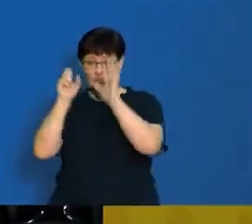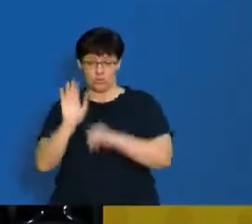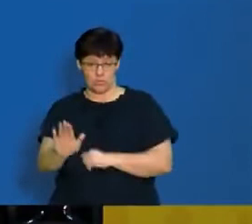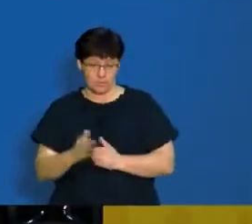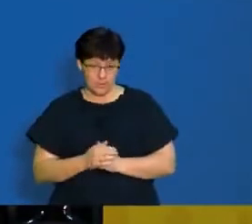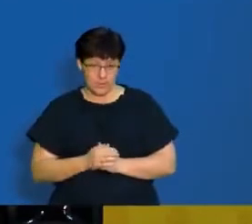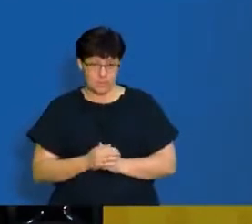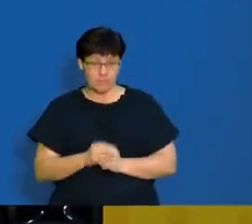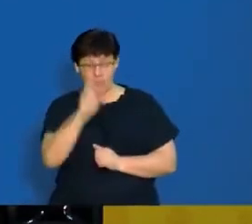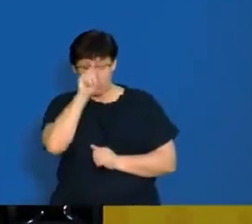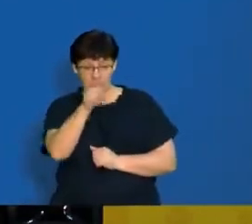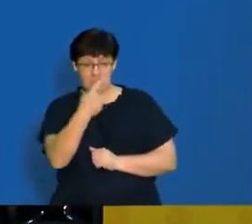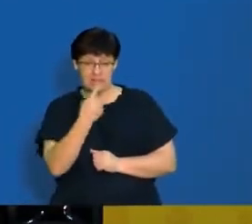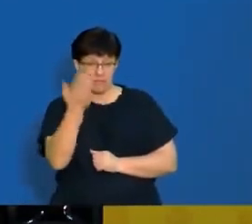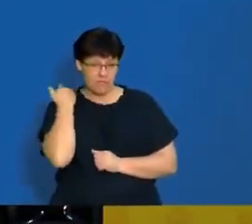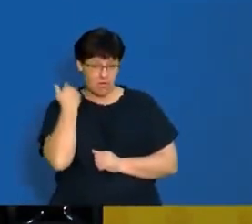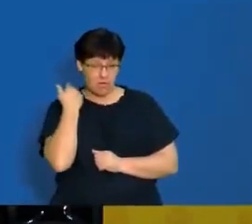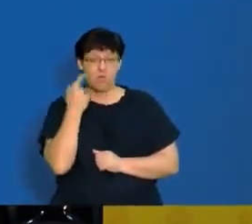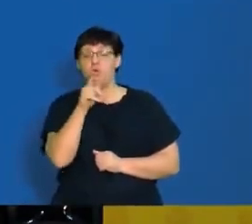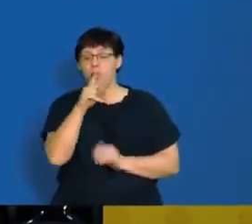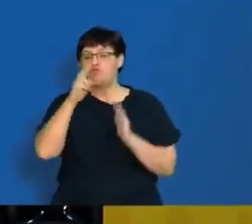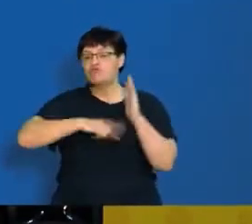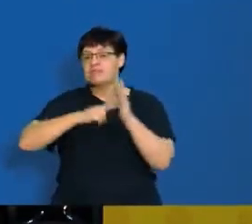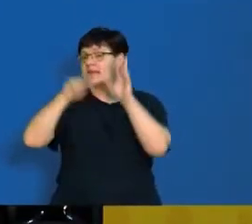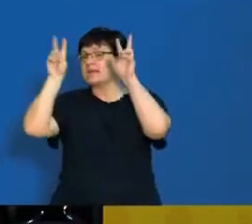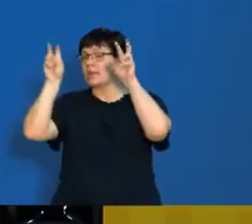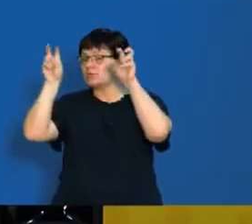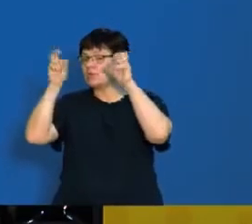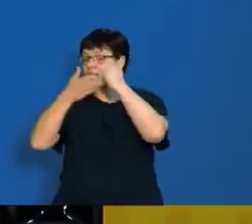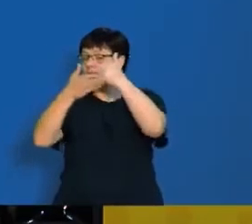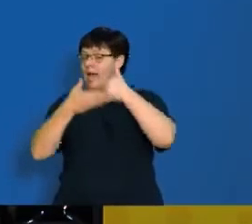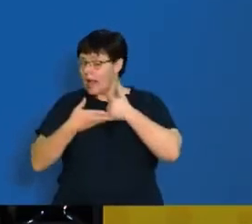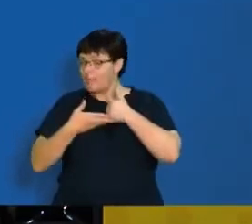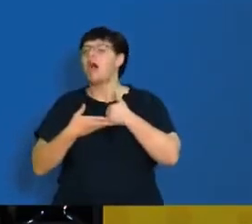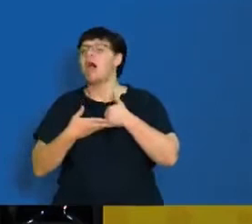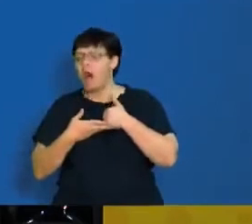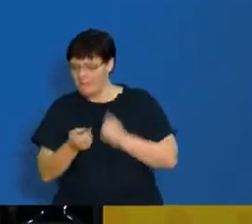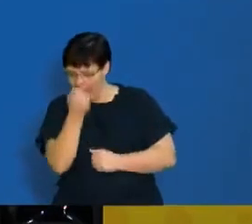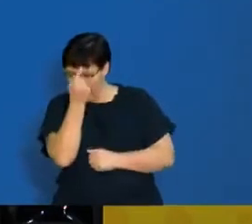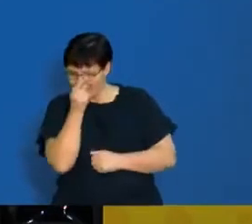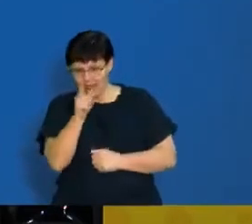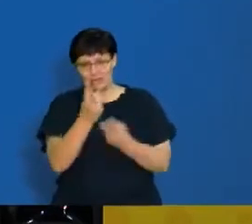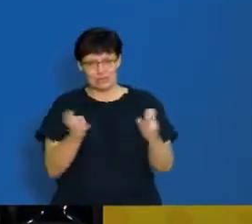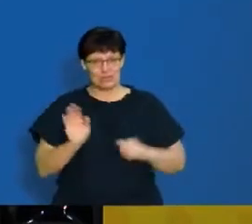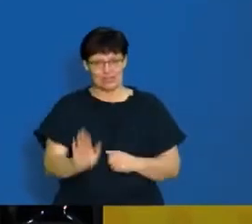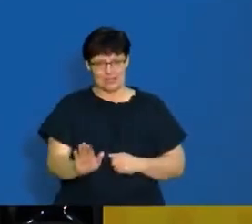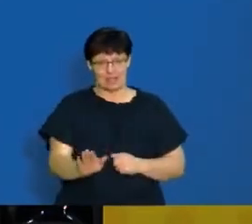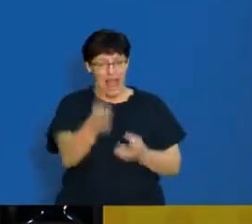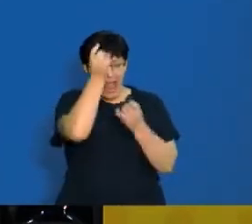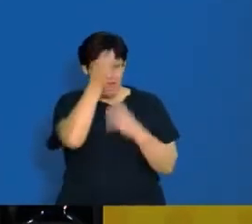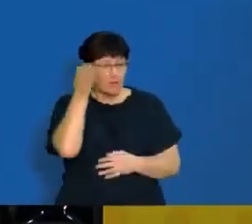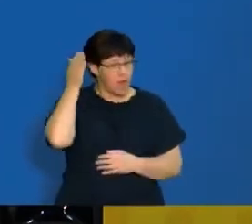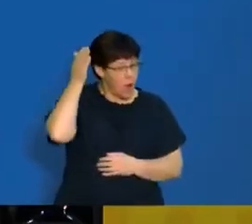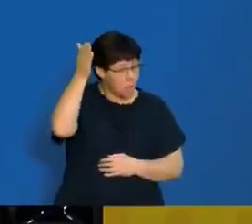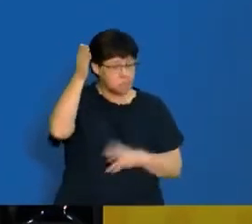Now, remember what I said to you. Reading the caption helps you contextualize the source. It gives you a lot of information